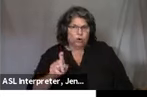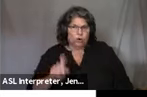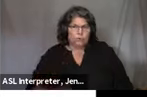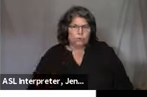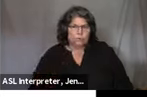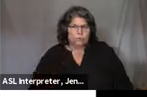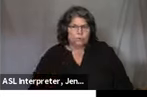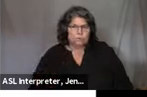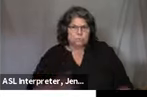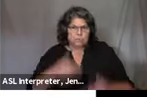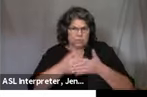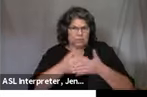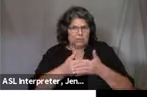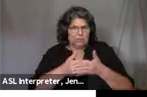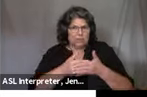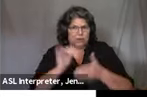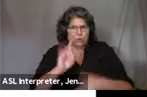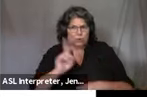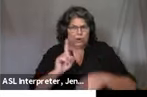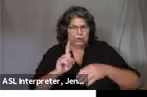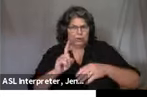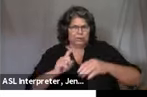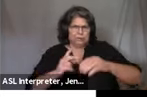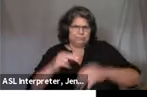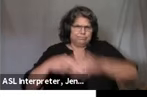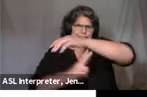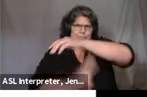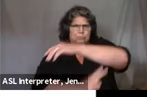over where the path is going to be, or the expected path?